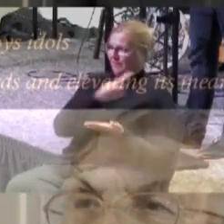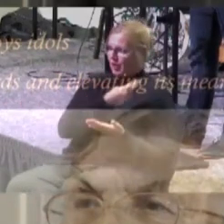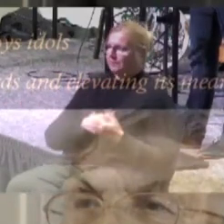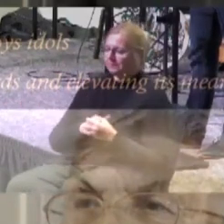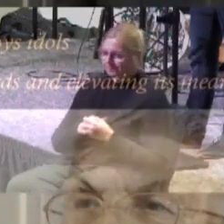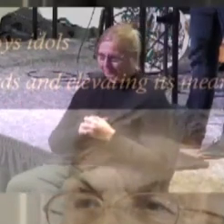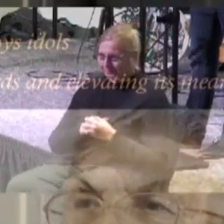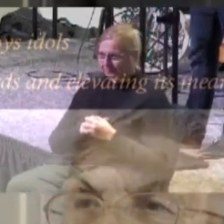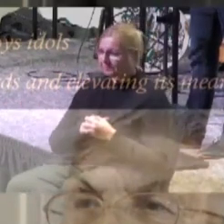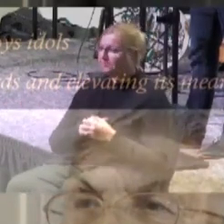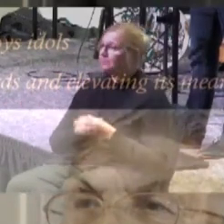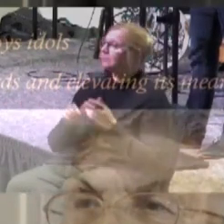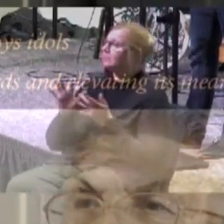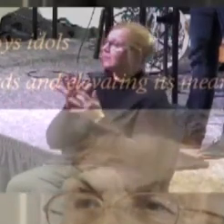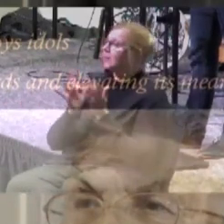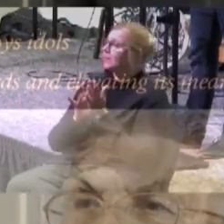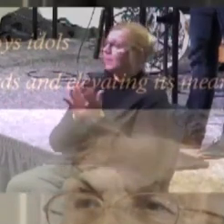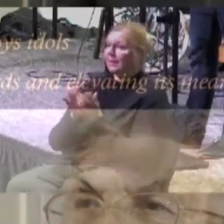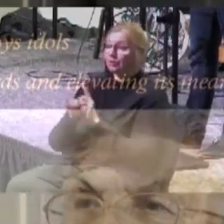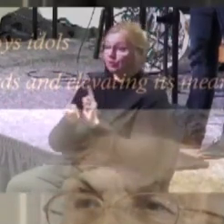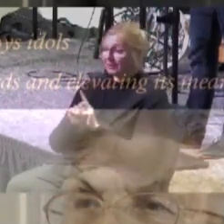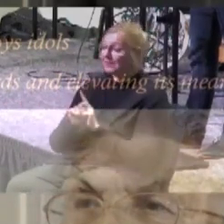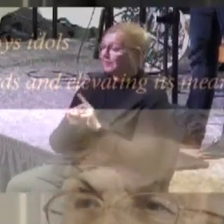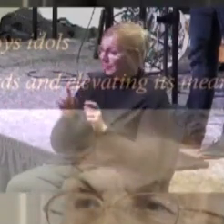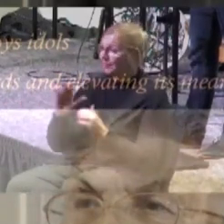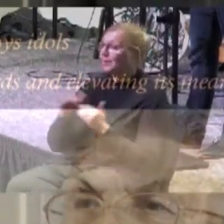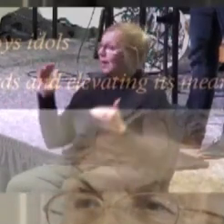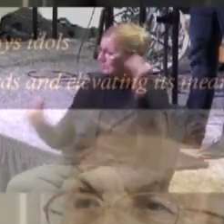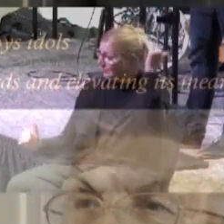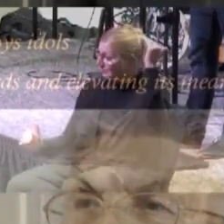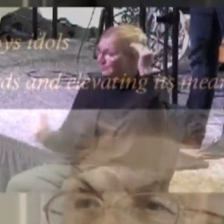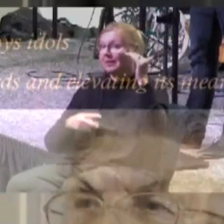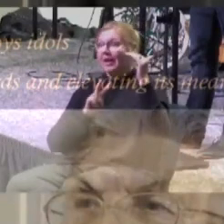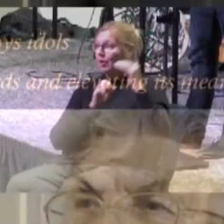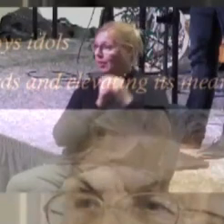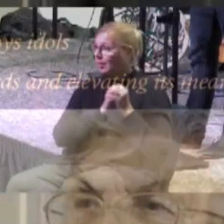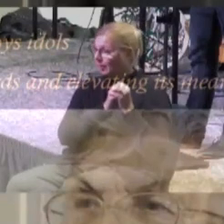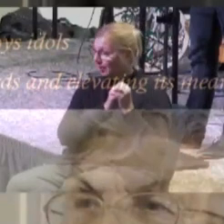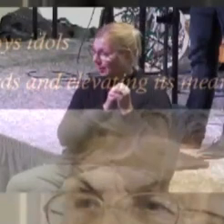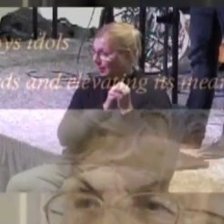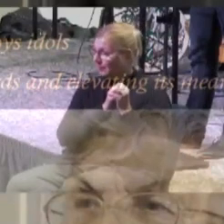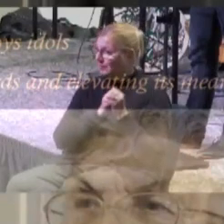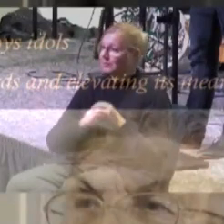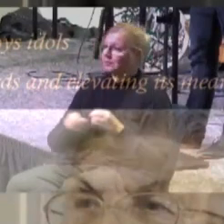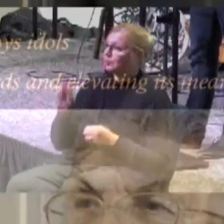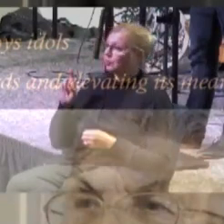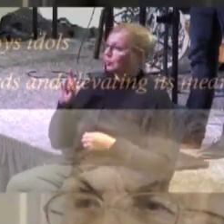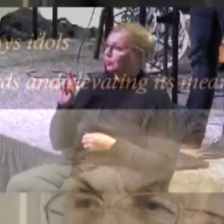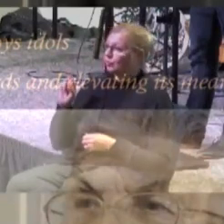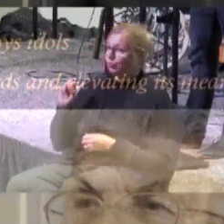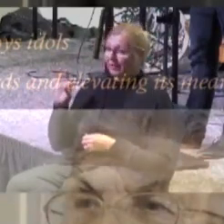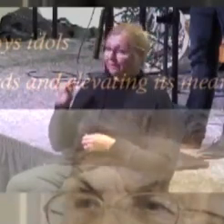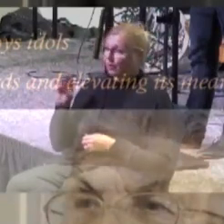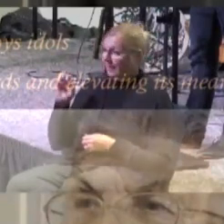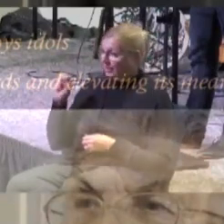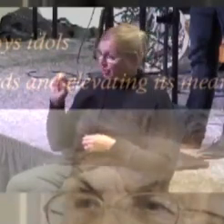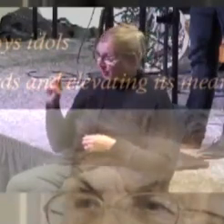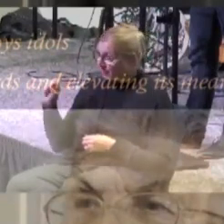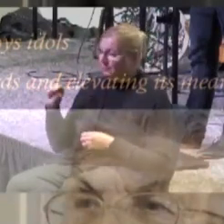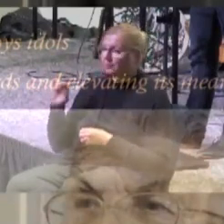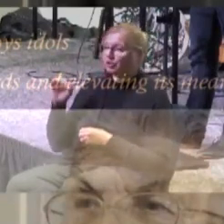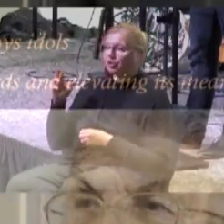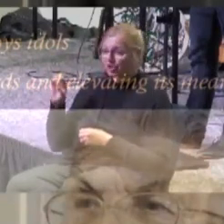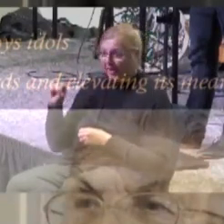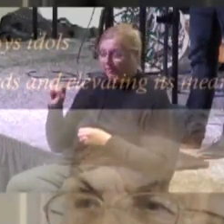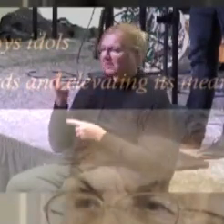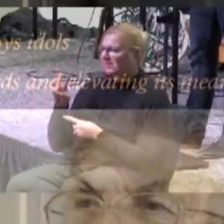Bible translations, too, have become idols to many people. The Reformation Luther Bible, Reina Valera and King James Version in the 16th and